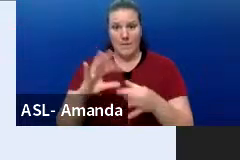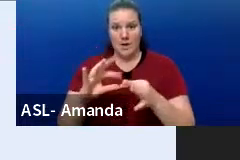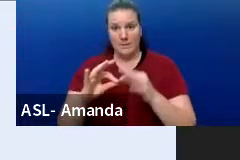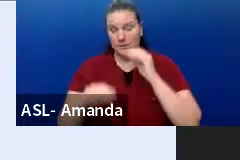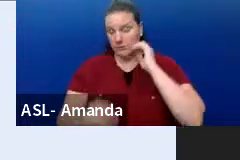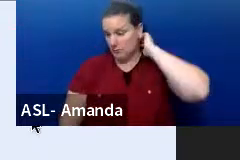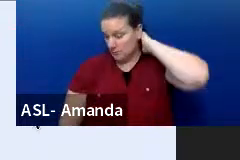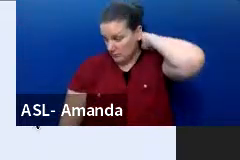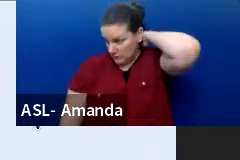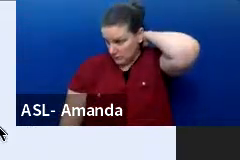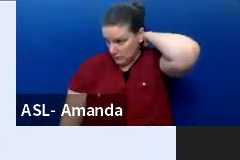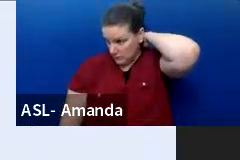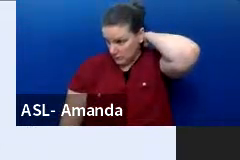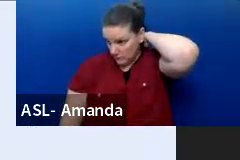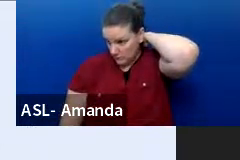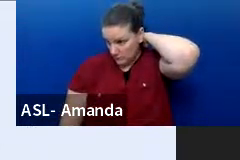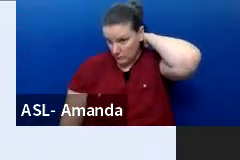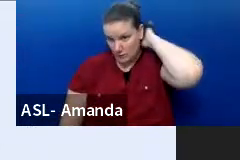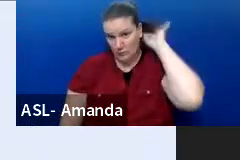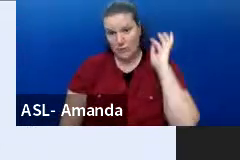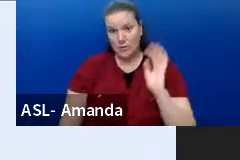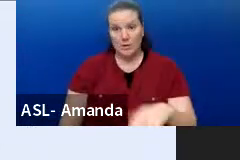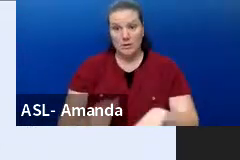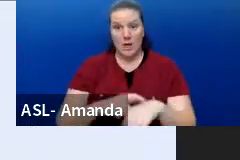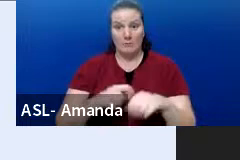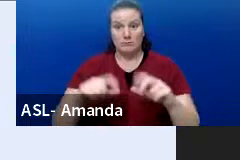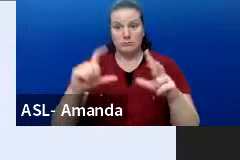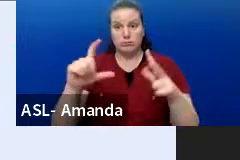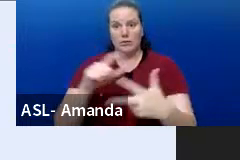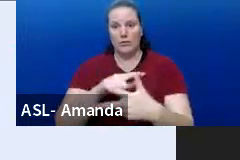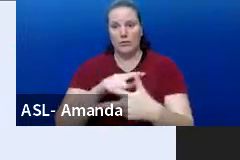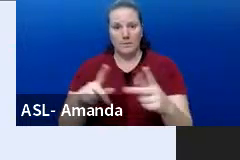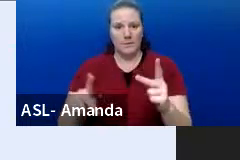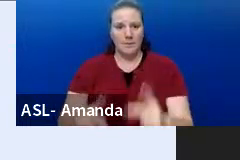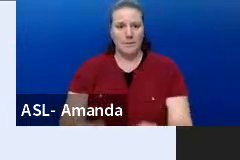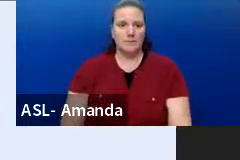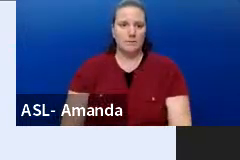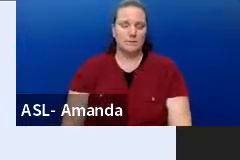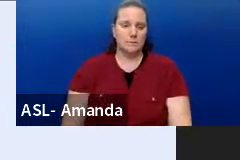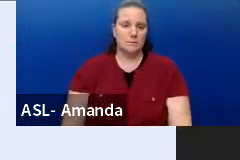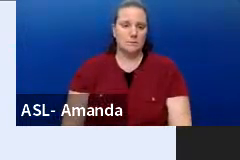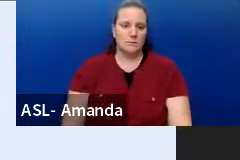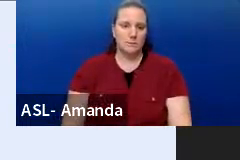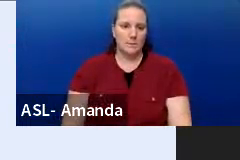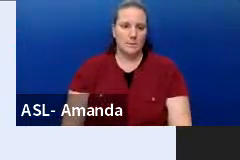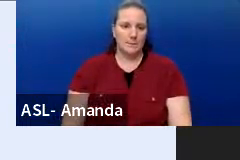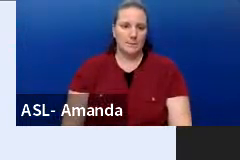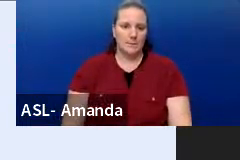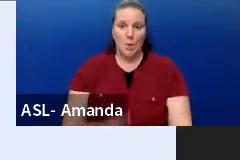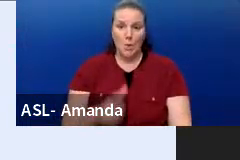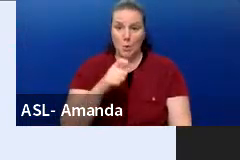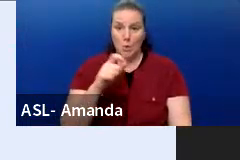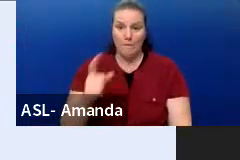we have 3, so if we can get the clock up, please. It must be doing it on that. Okay, who's up first?